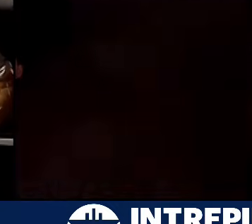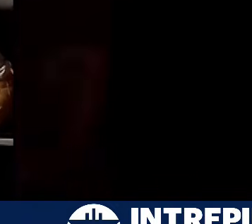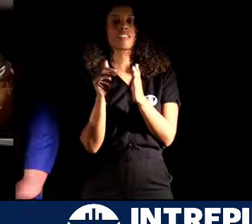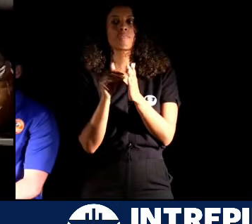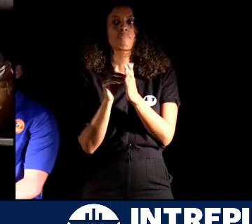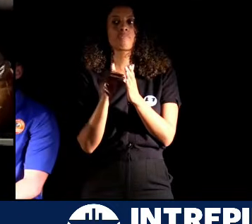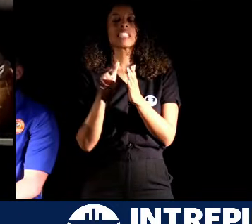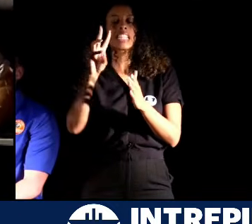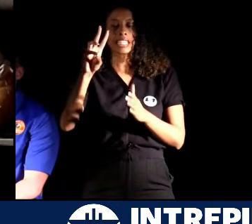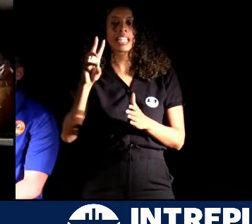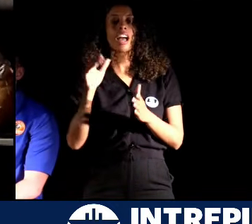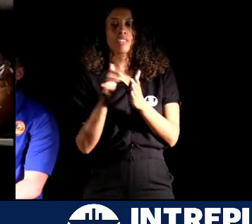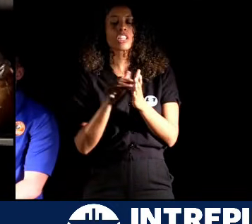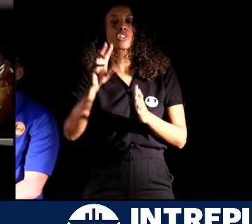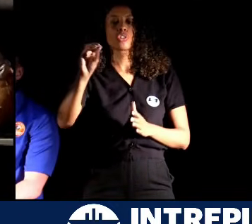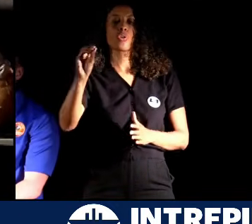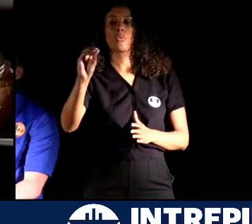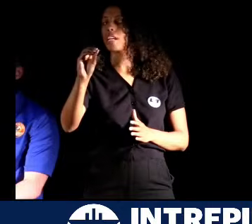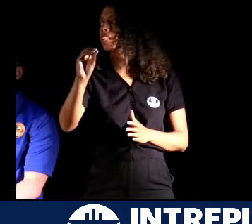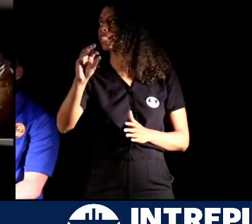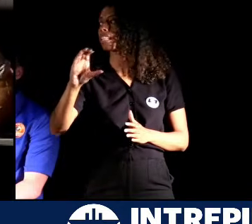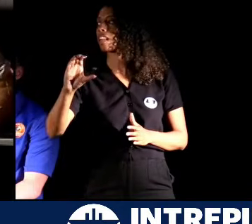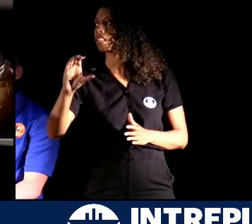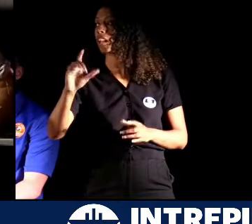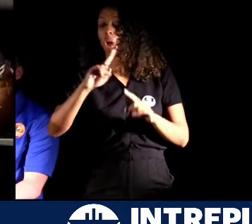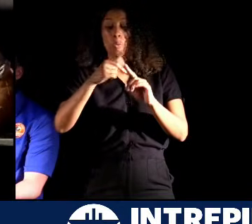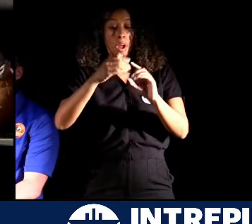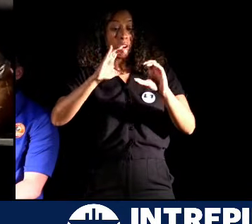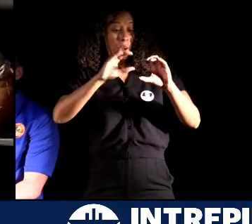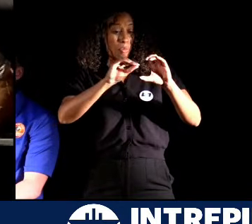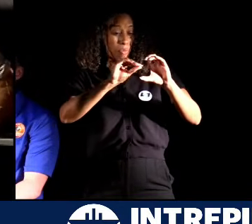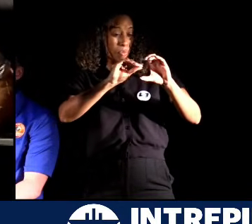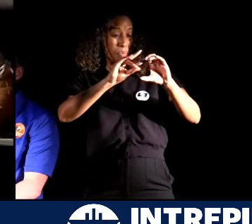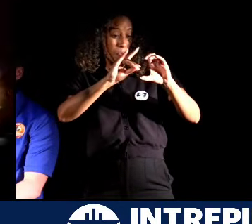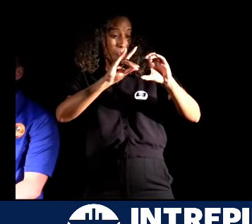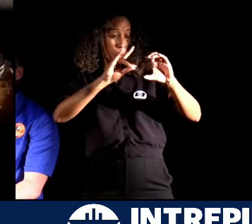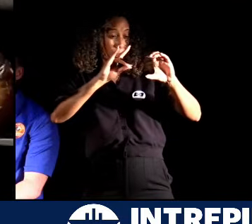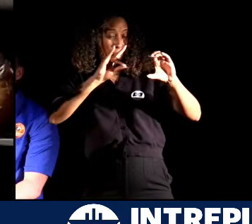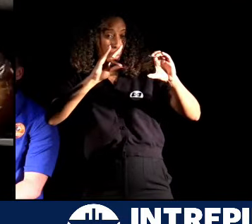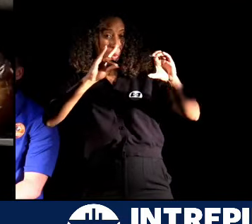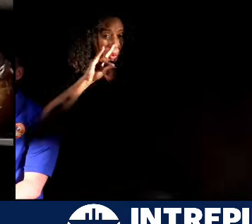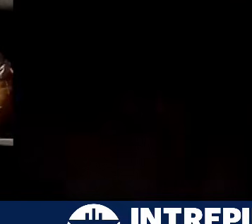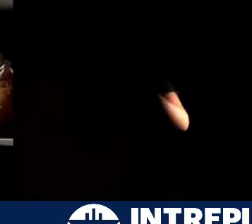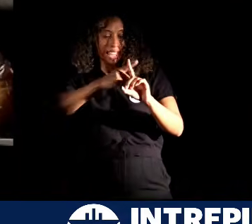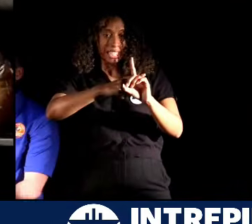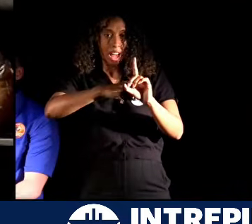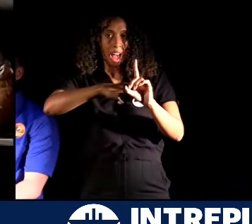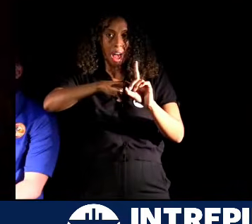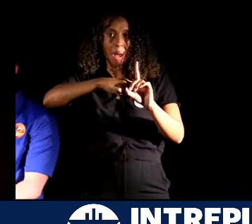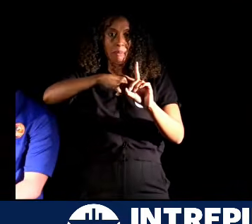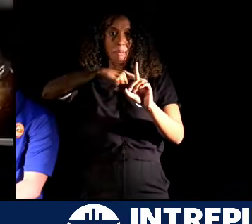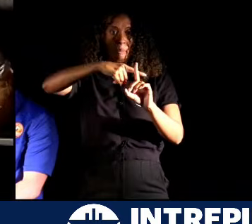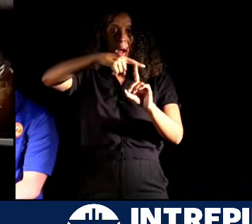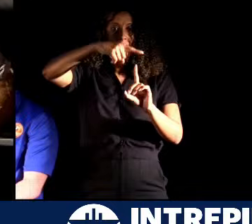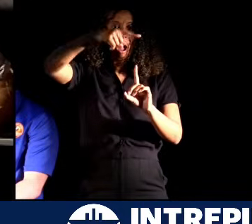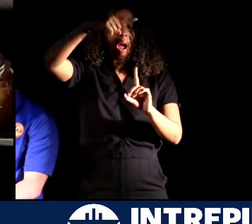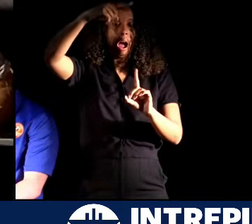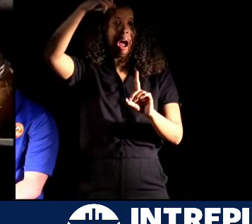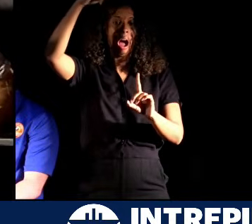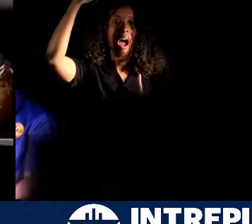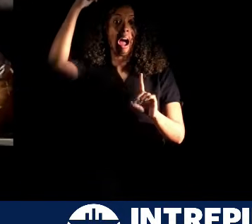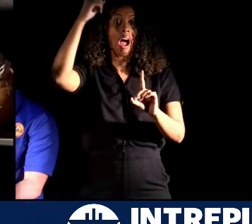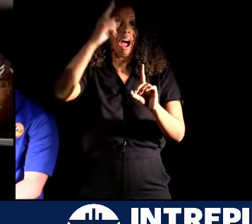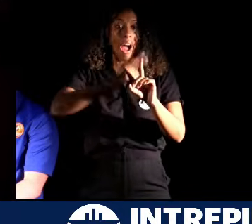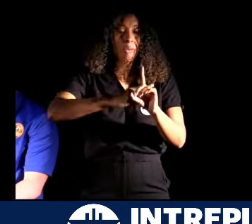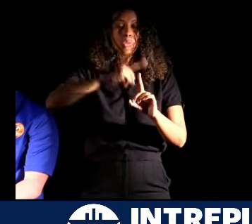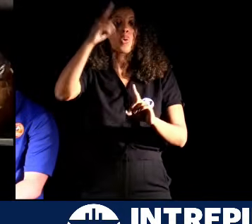about 3,000 kilometers above, and the temperature of the gas, all of a sudden, will jump to more than 1 million degrees Celsius,